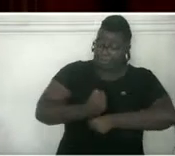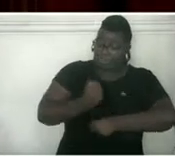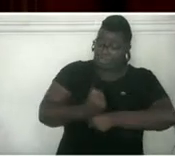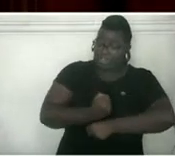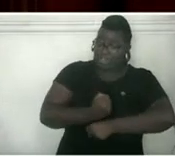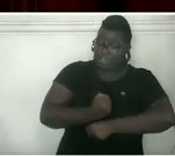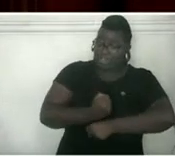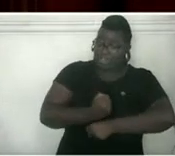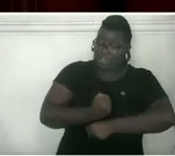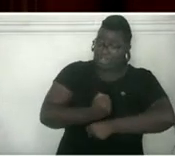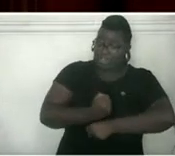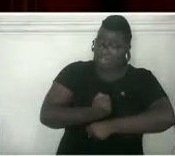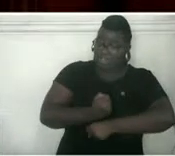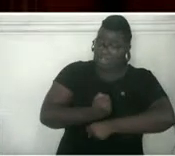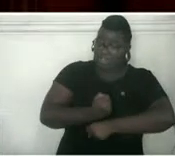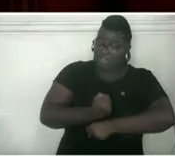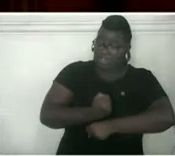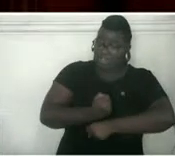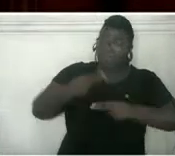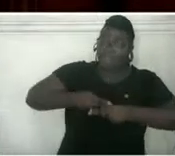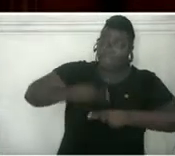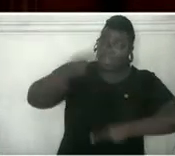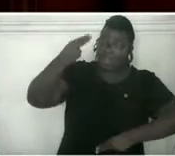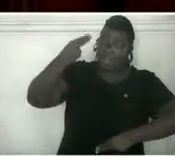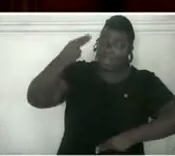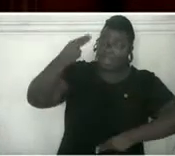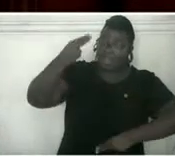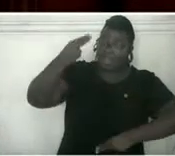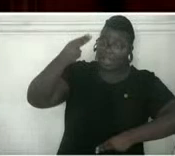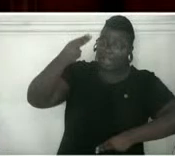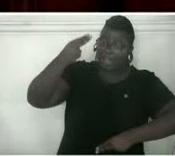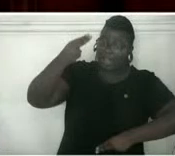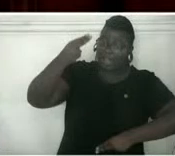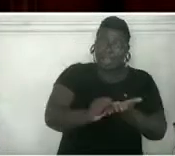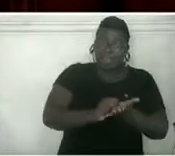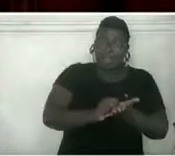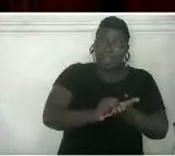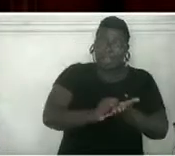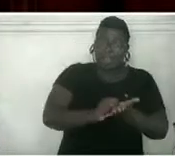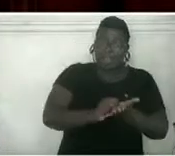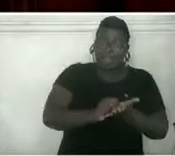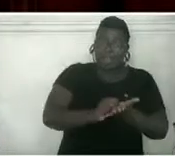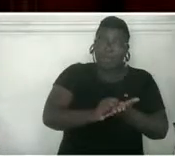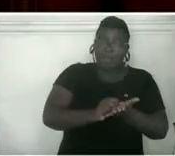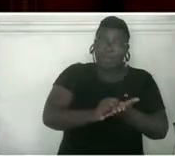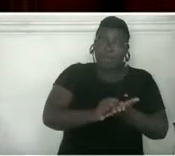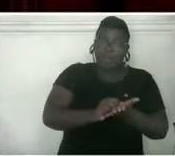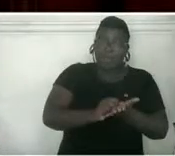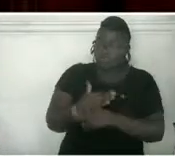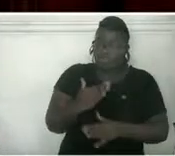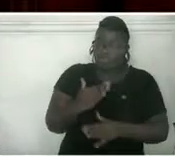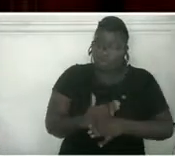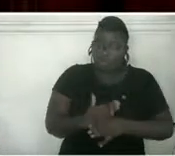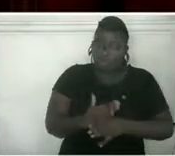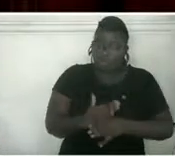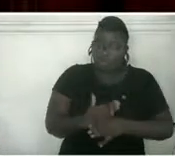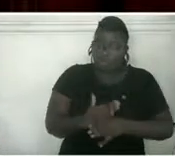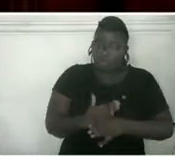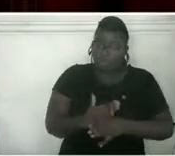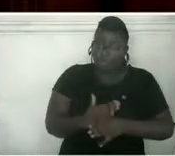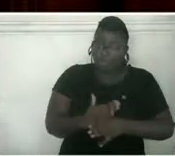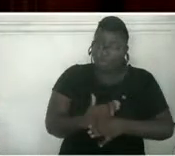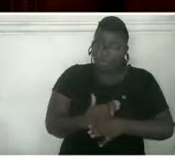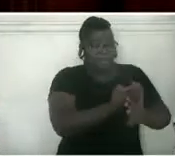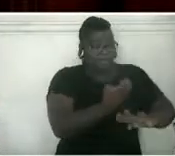is outshone by a high number of job losses. Thus, our economic recovery should focus